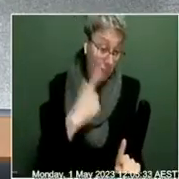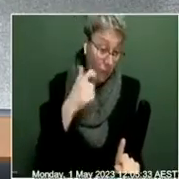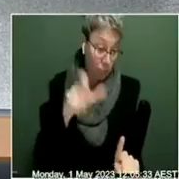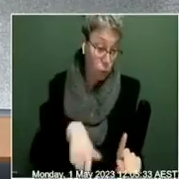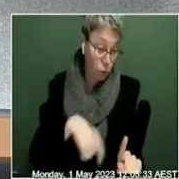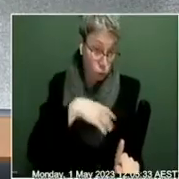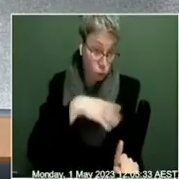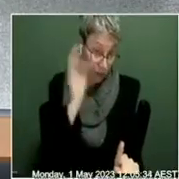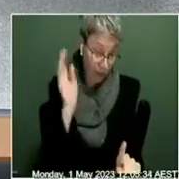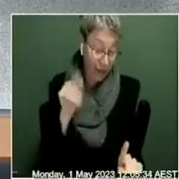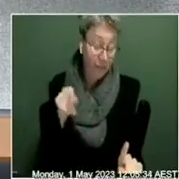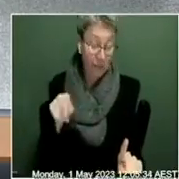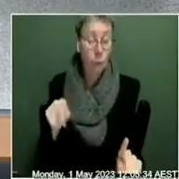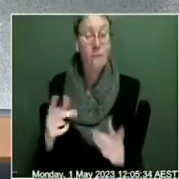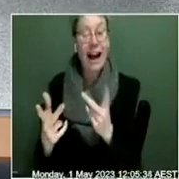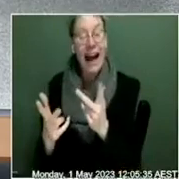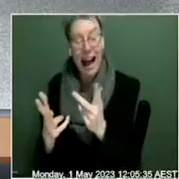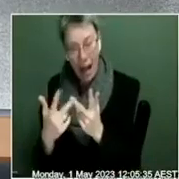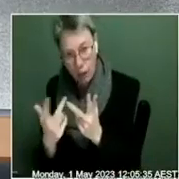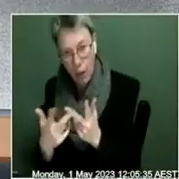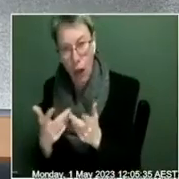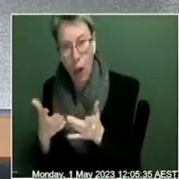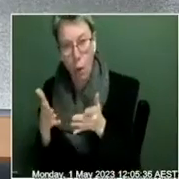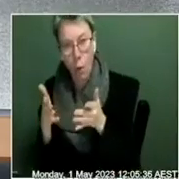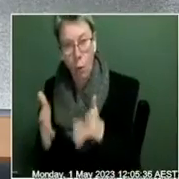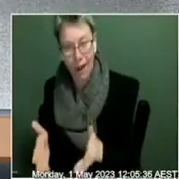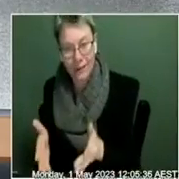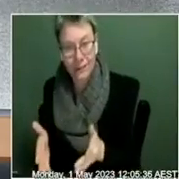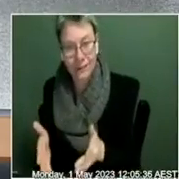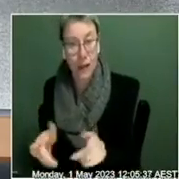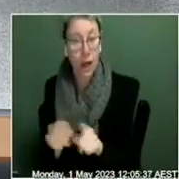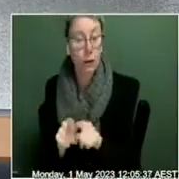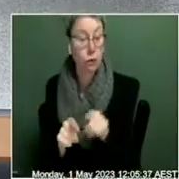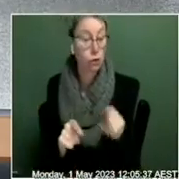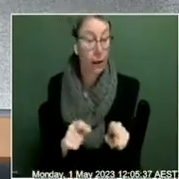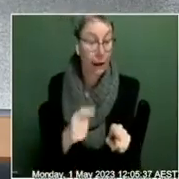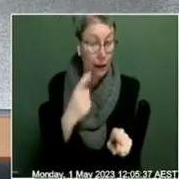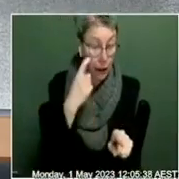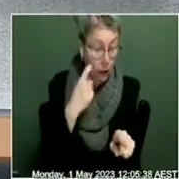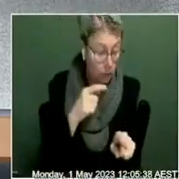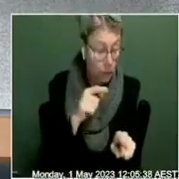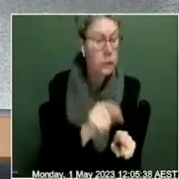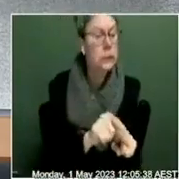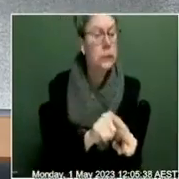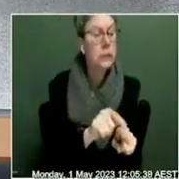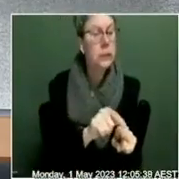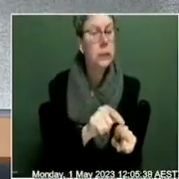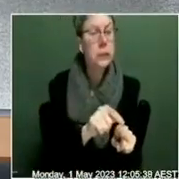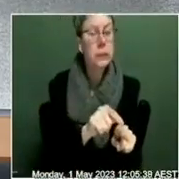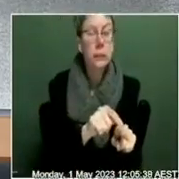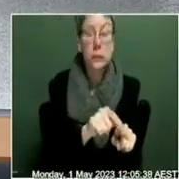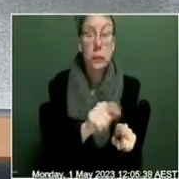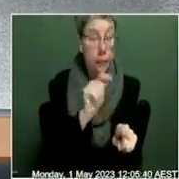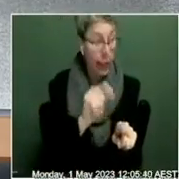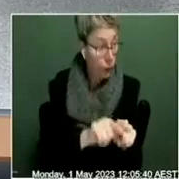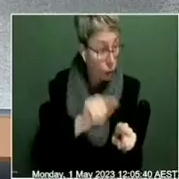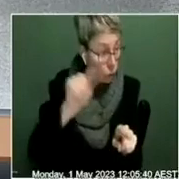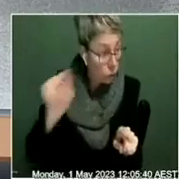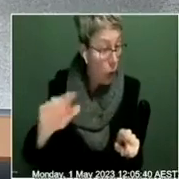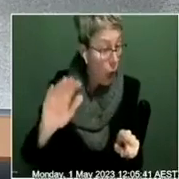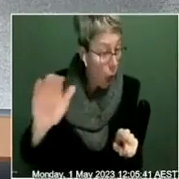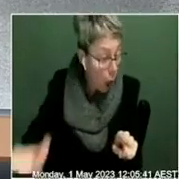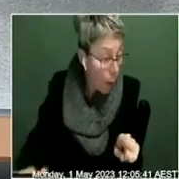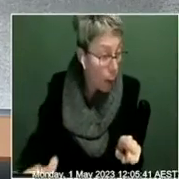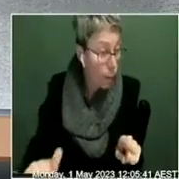a place of safety, whether it be home or with friends, or if there is any concern around behaviour, just de-escalating the